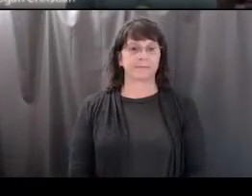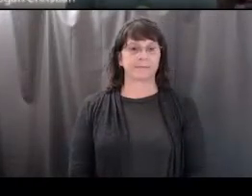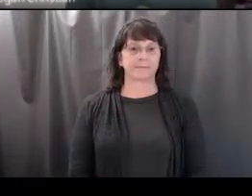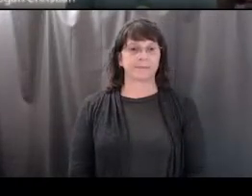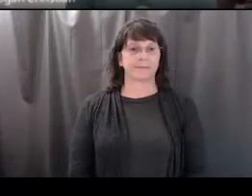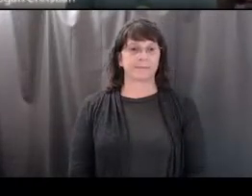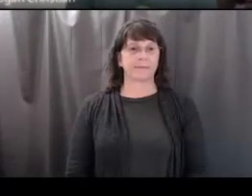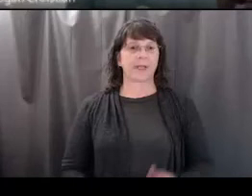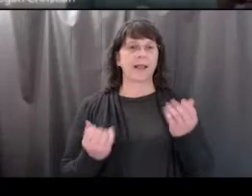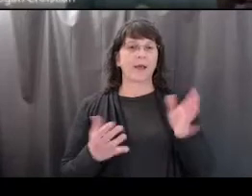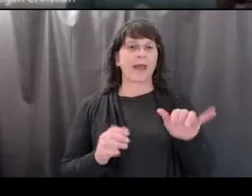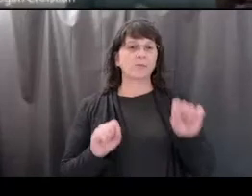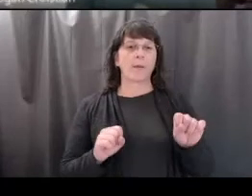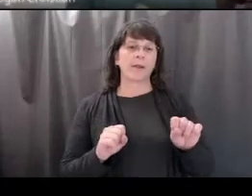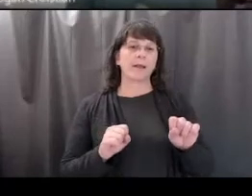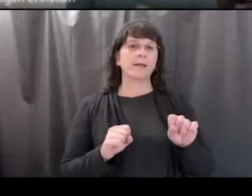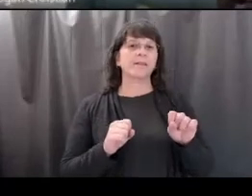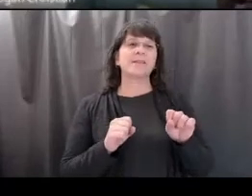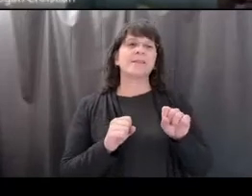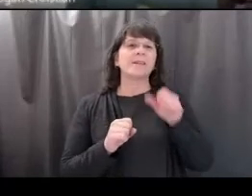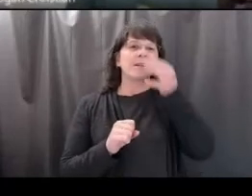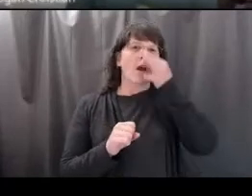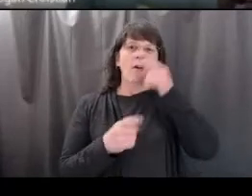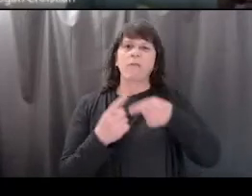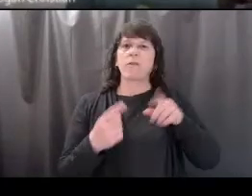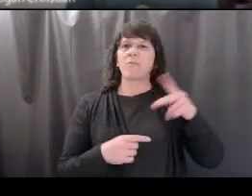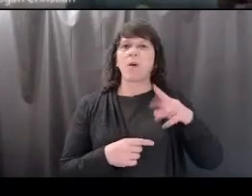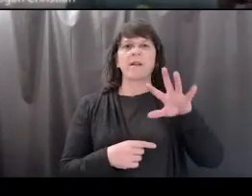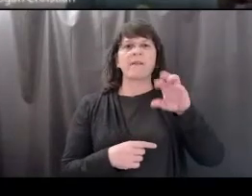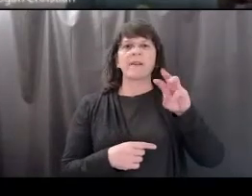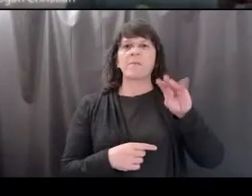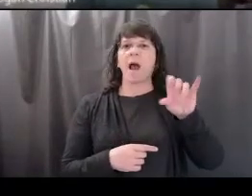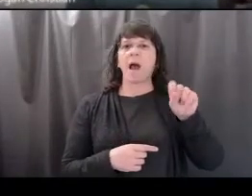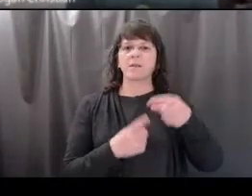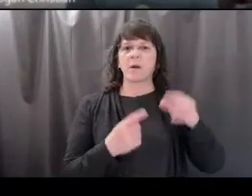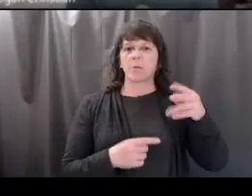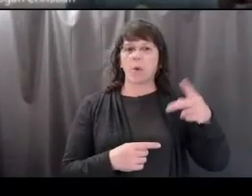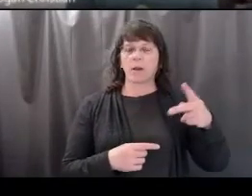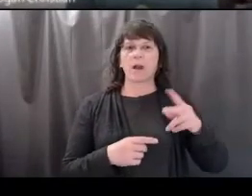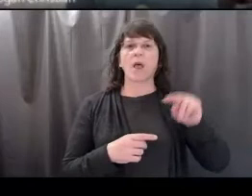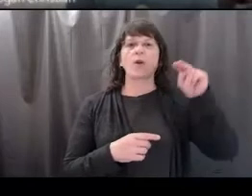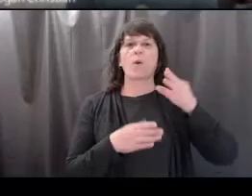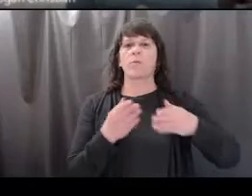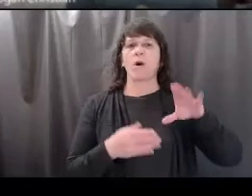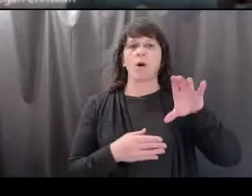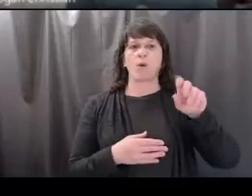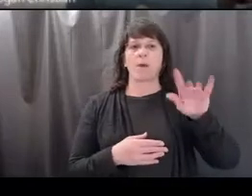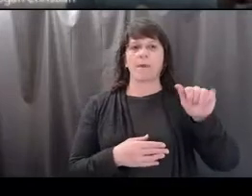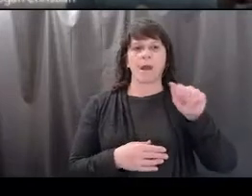Just so you know, this is probably within 50 miles of Portland, just on the northern side of the Columbia